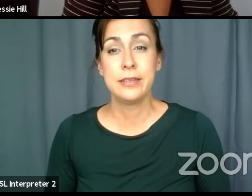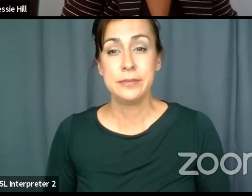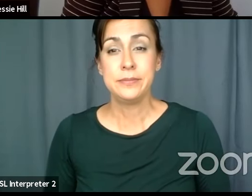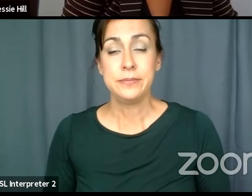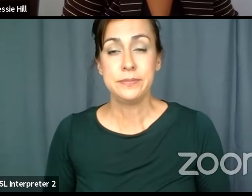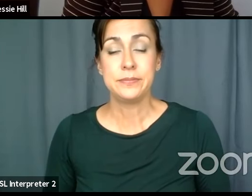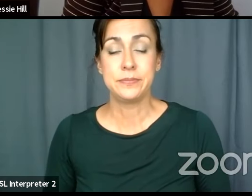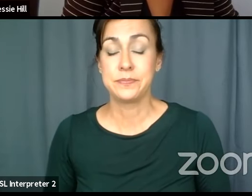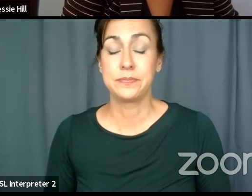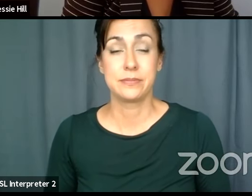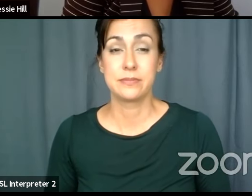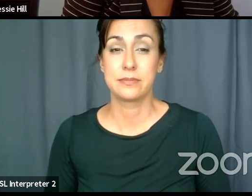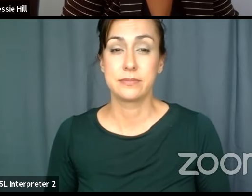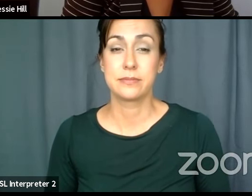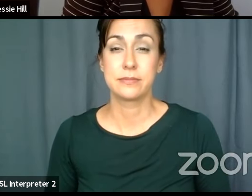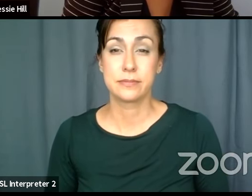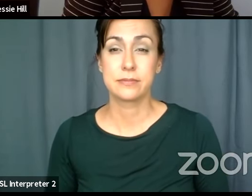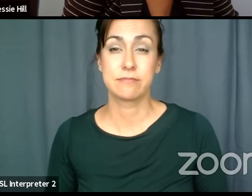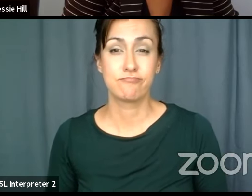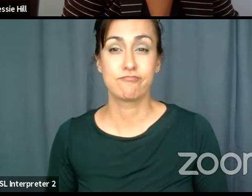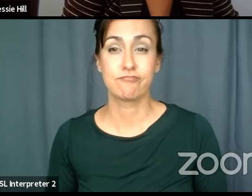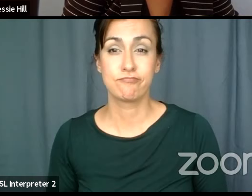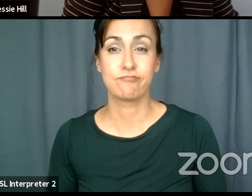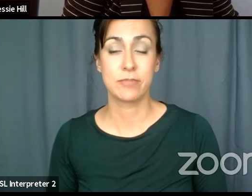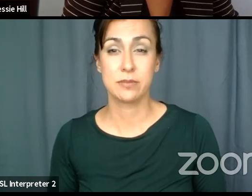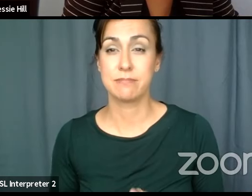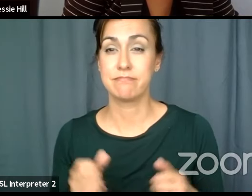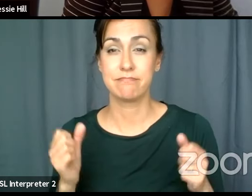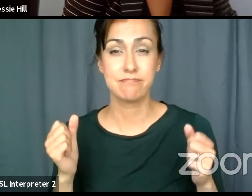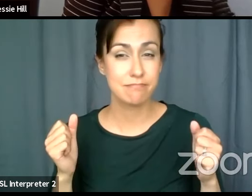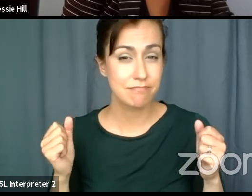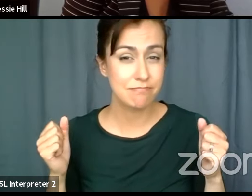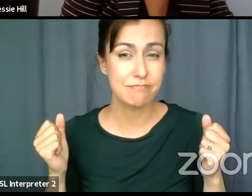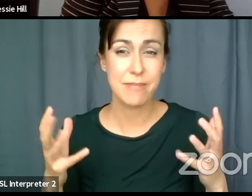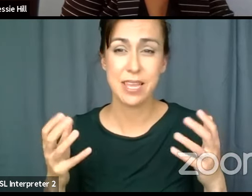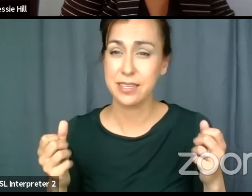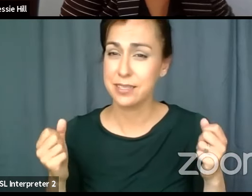There's been a host of ways in which